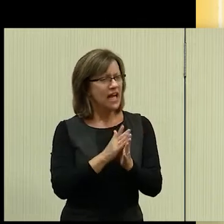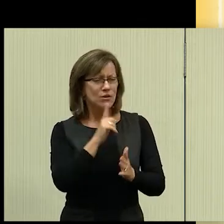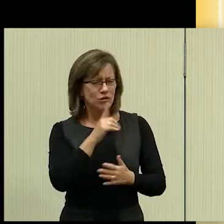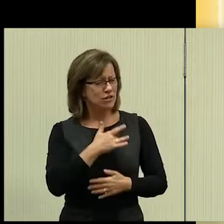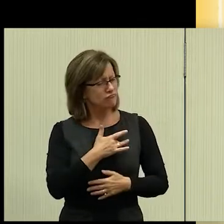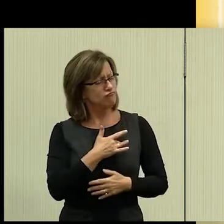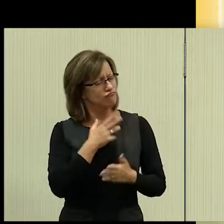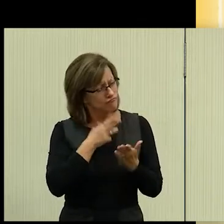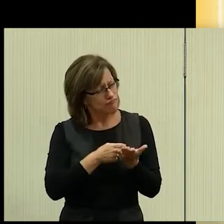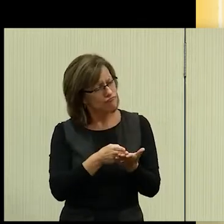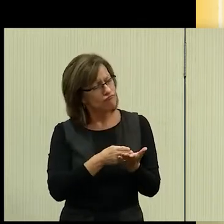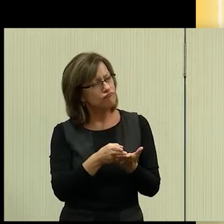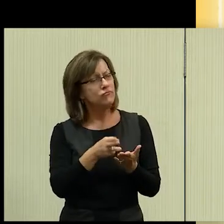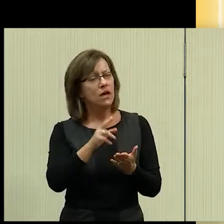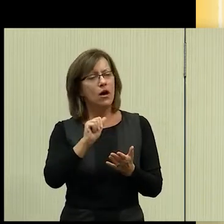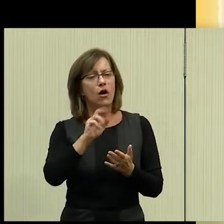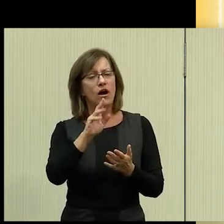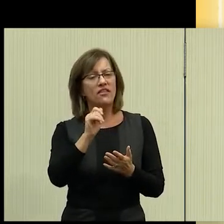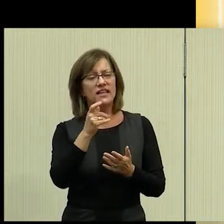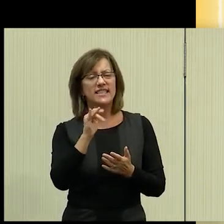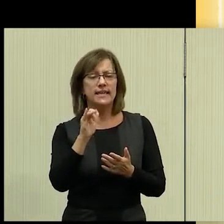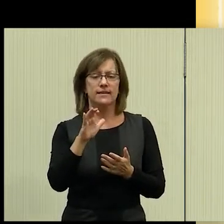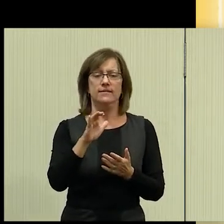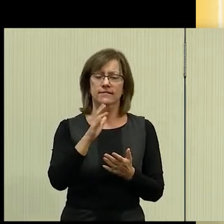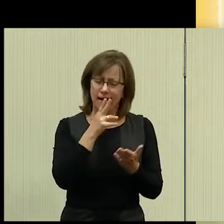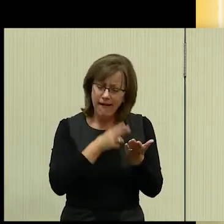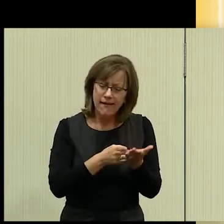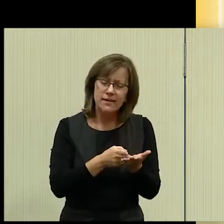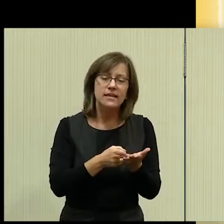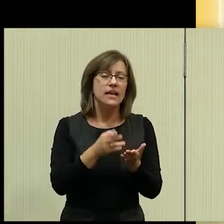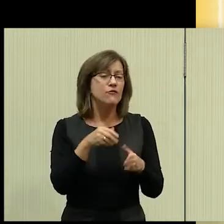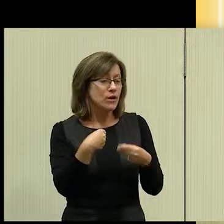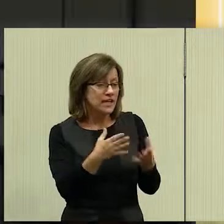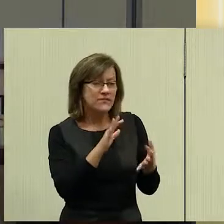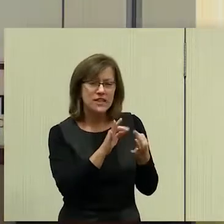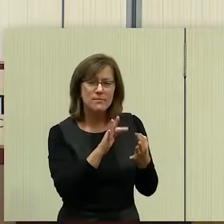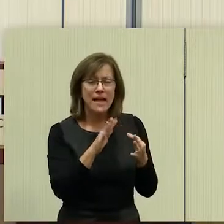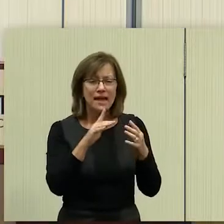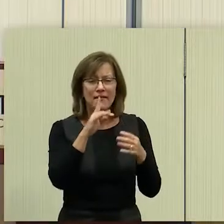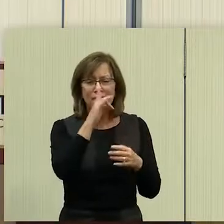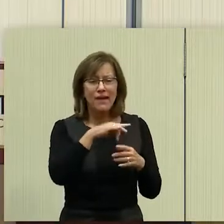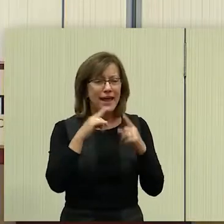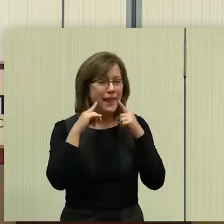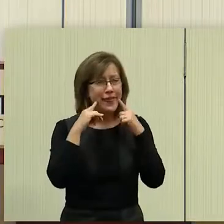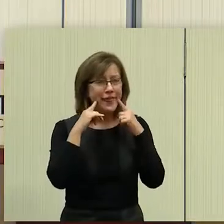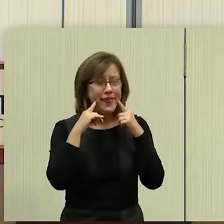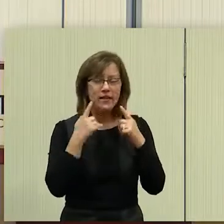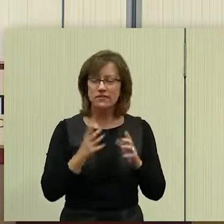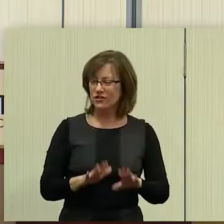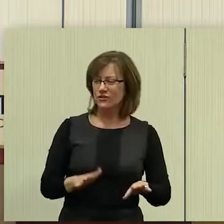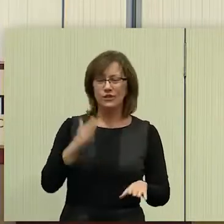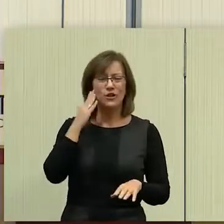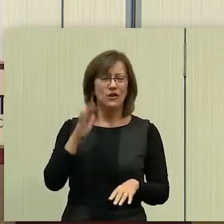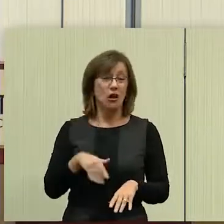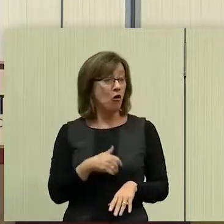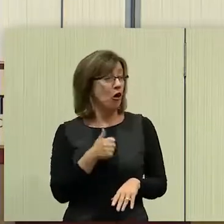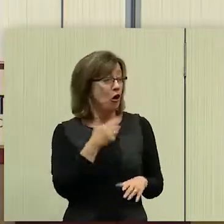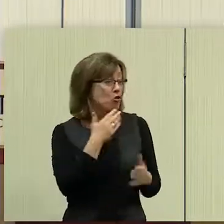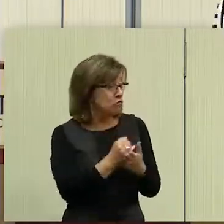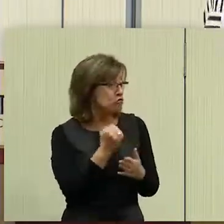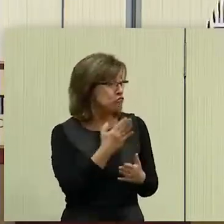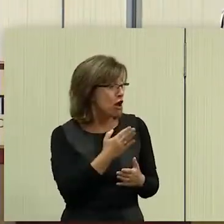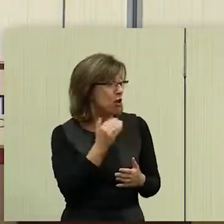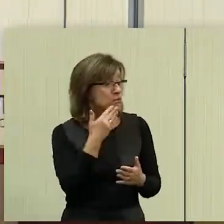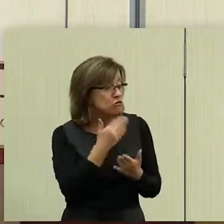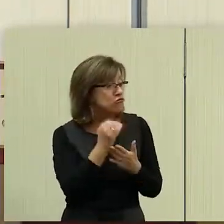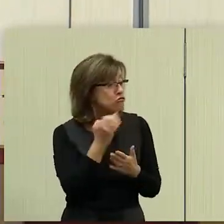honest, authentic, I guess authentic feedback to children. Because if we give feedback that's not authentic, children know that. When you're just saying good job, good job, good